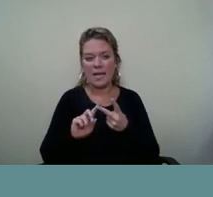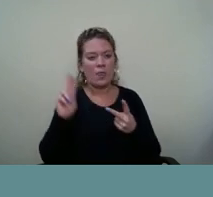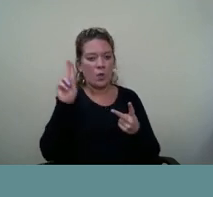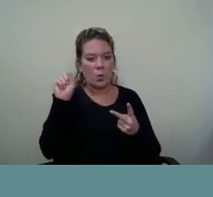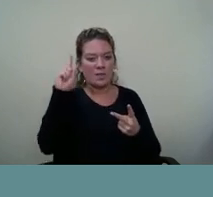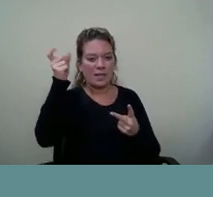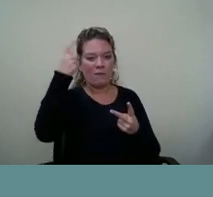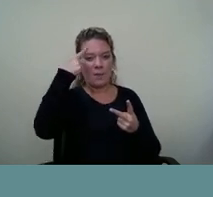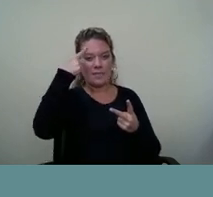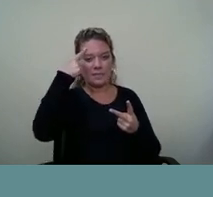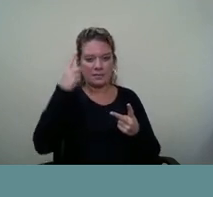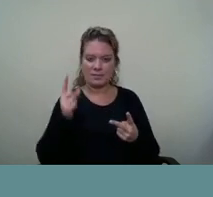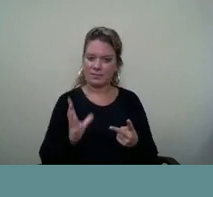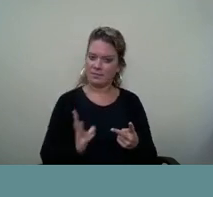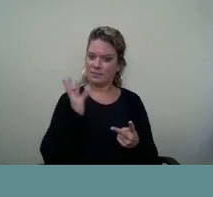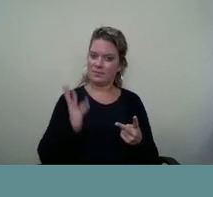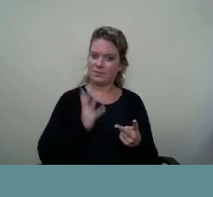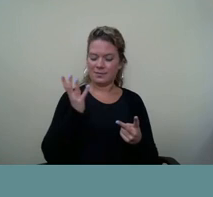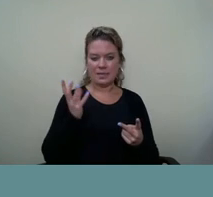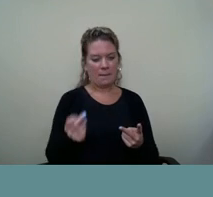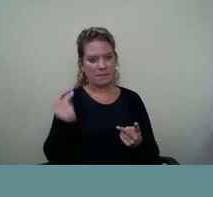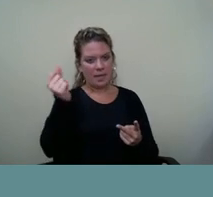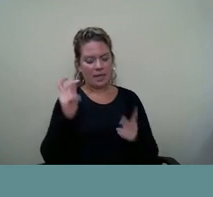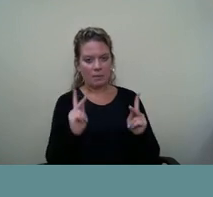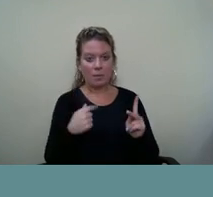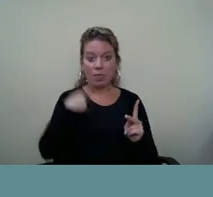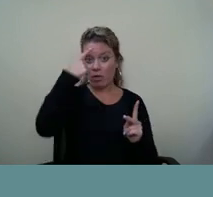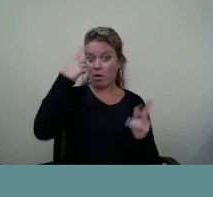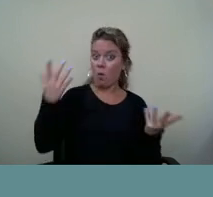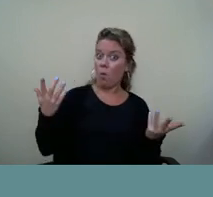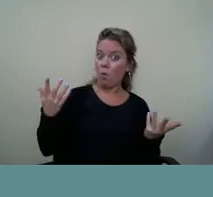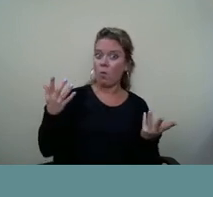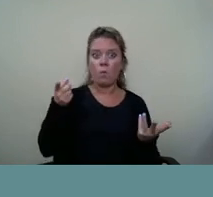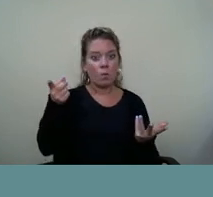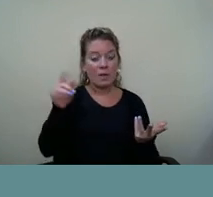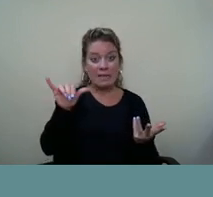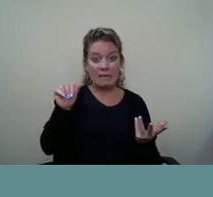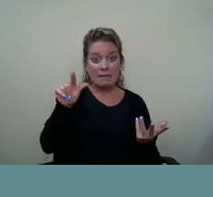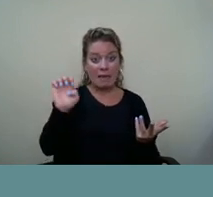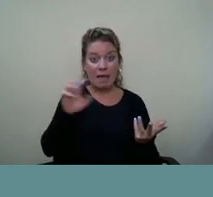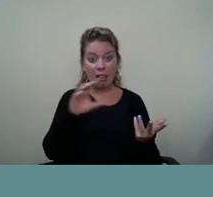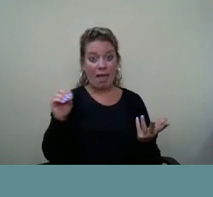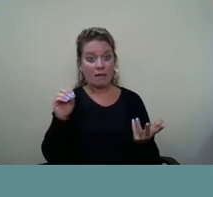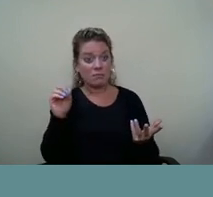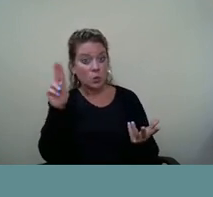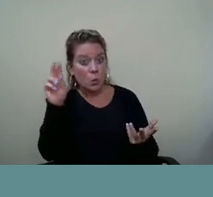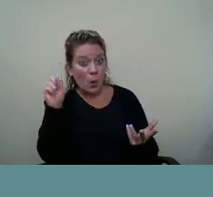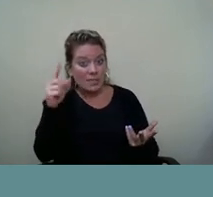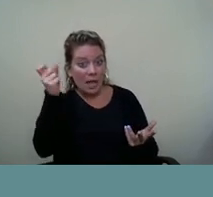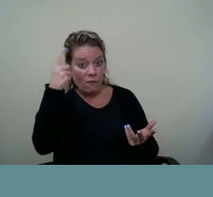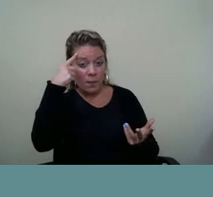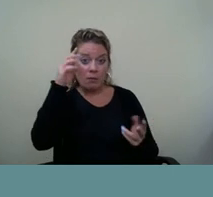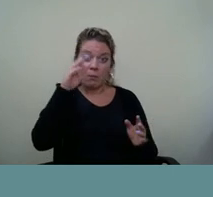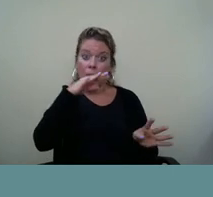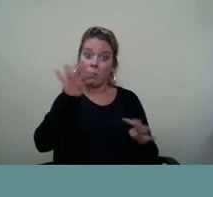Immediately, that establishes credibility, right? Well, it's Yale University and the US government. This can't be wrong, right? And then they're